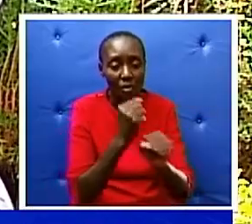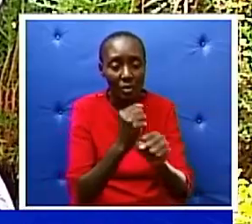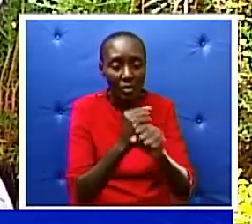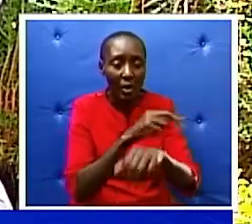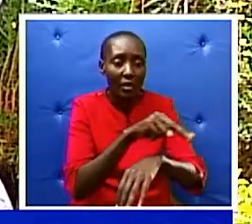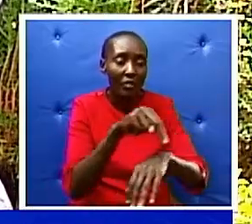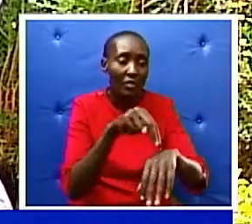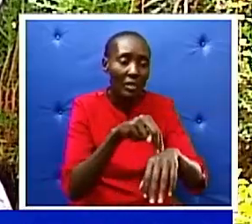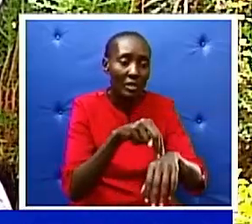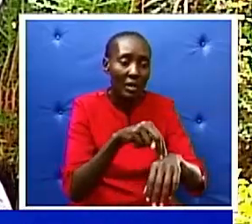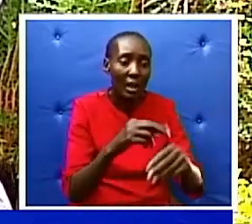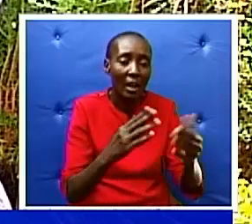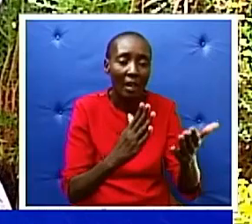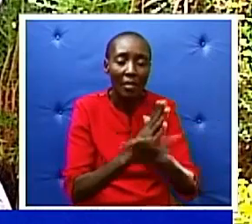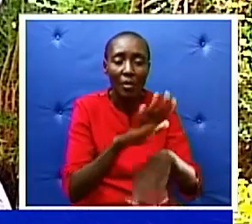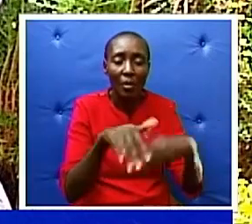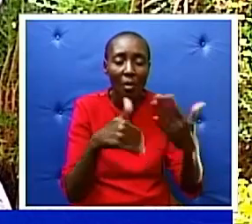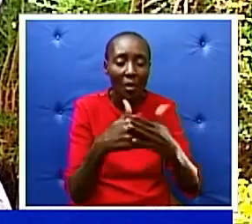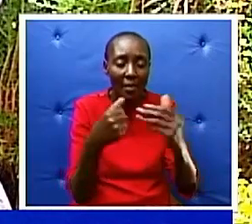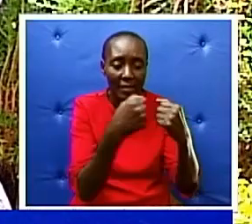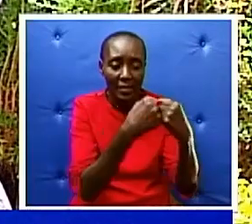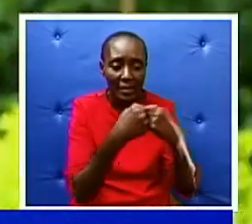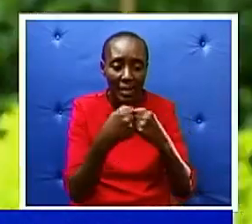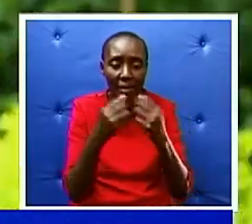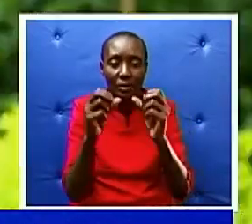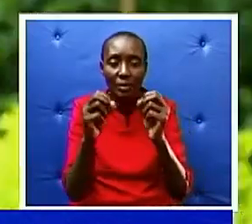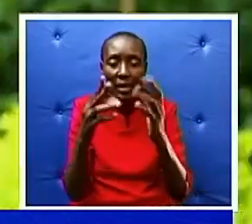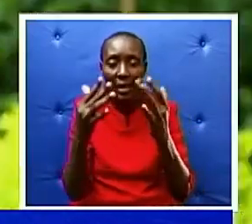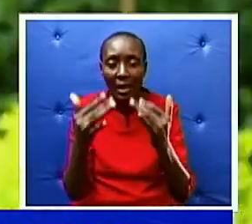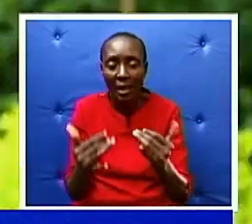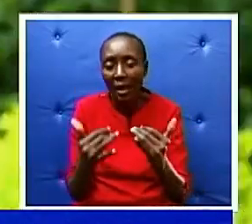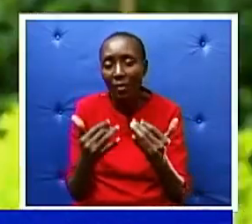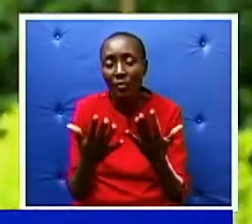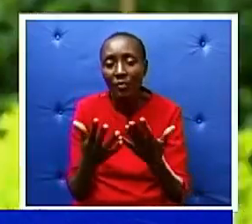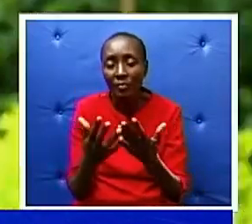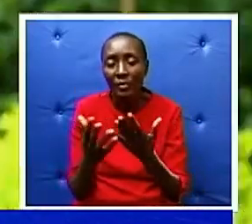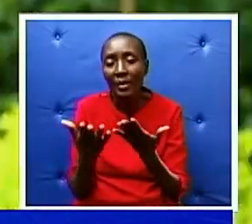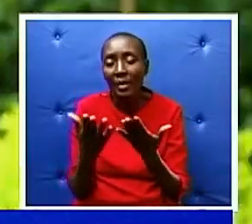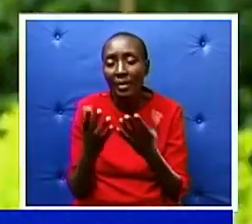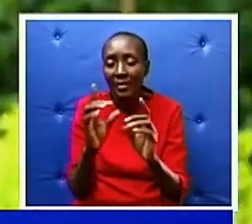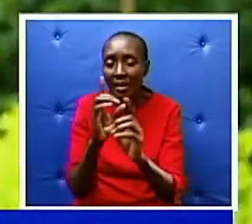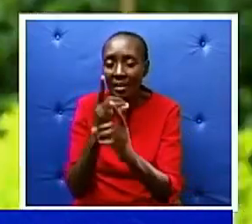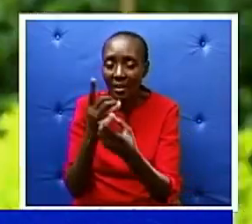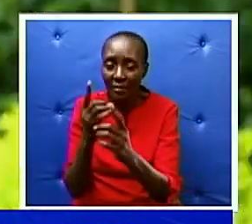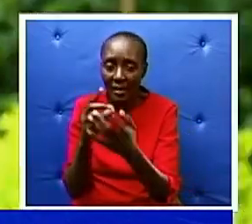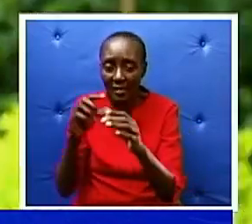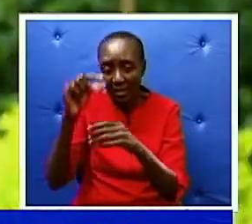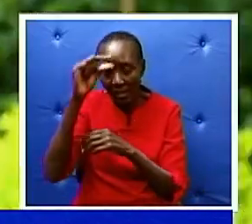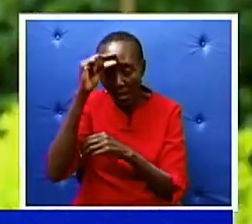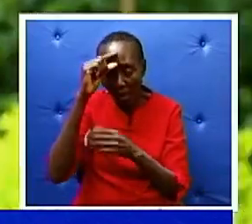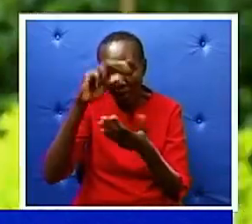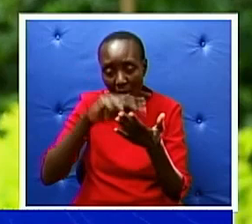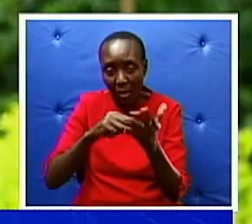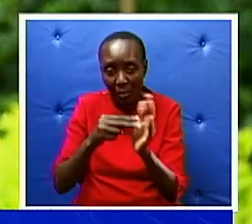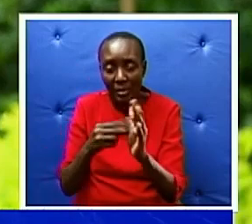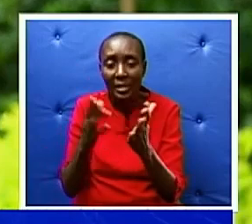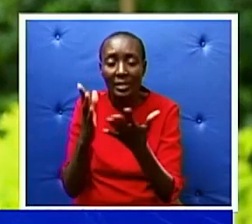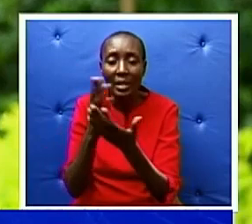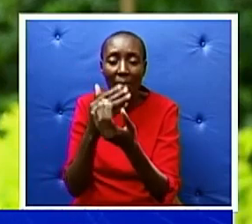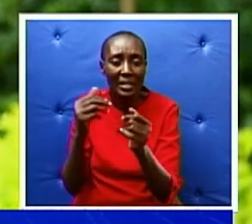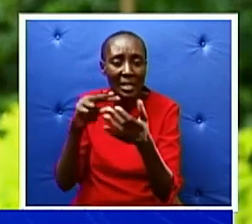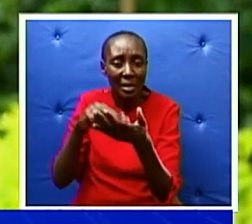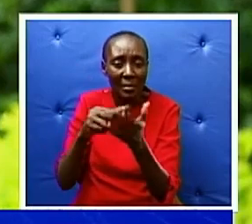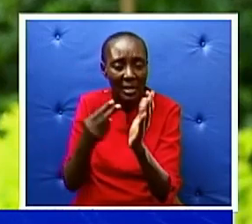even amidst all. Okay, and looking at different government projects, the president, so the absence of the